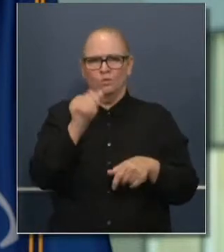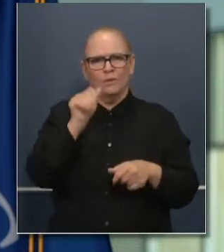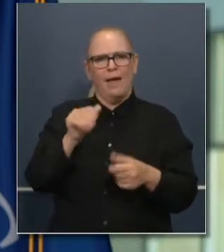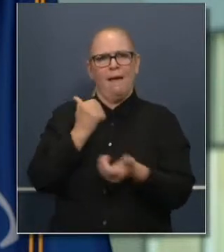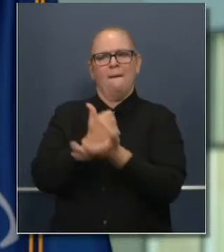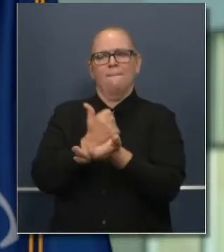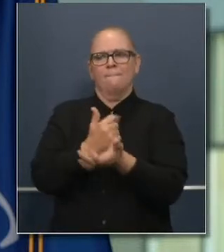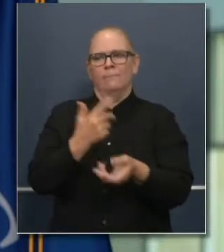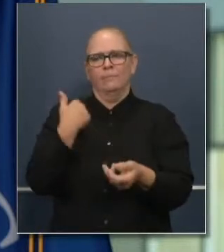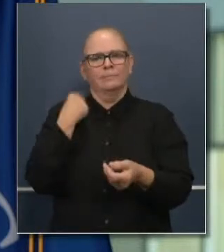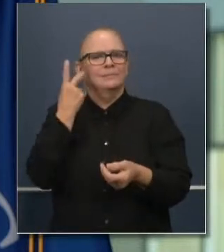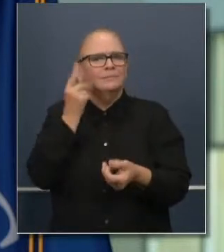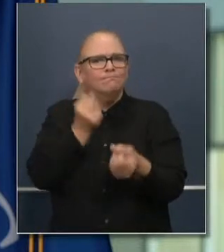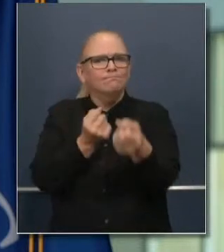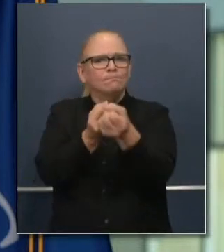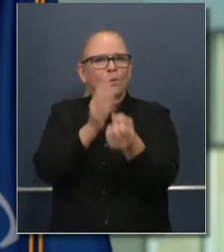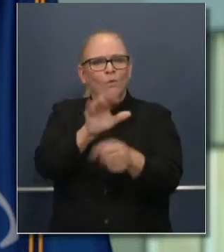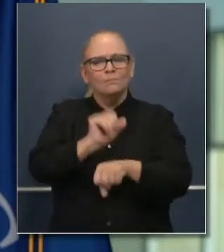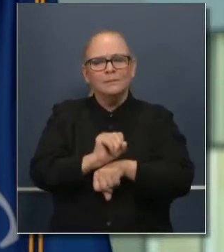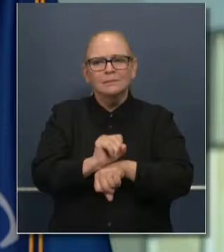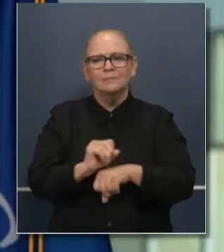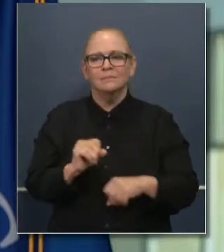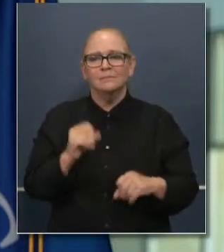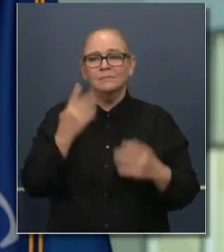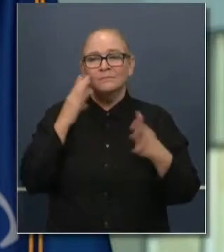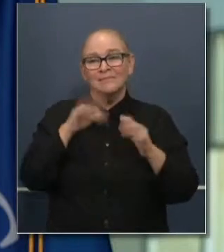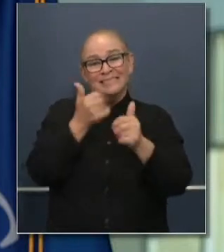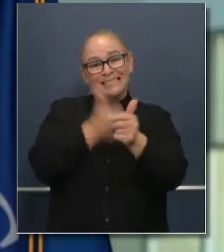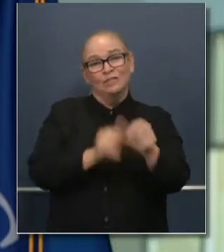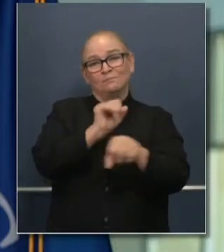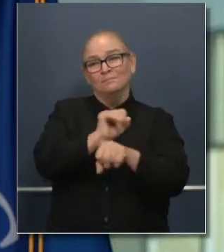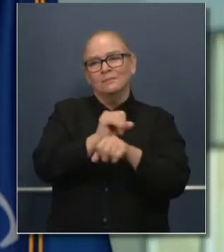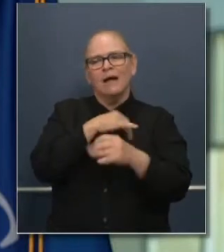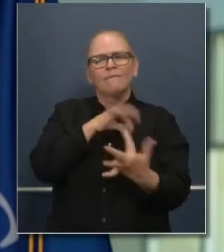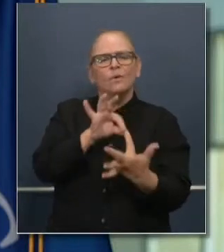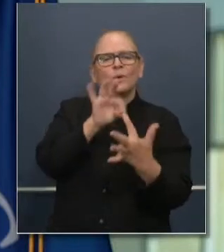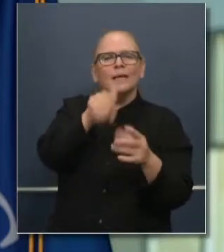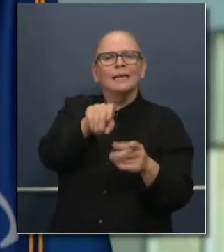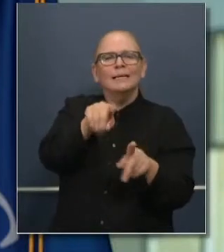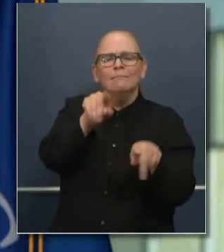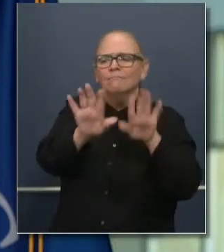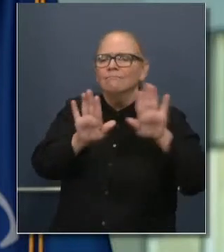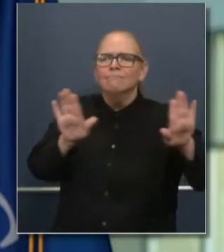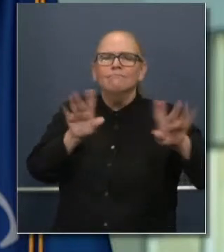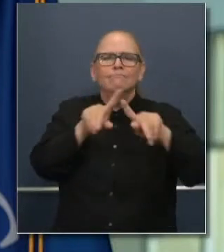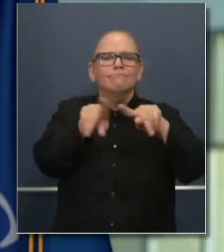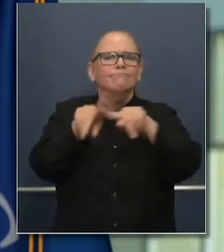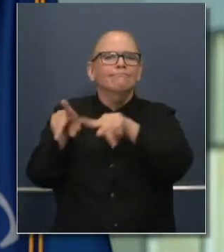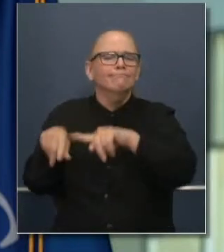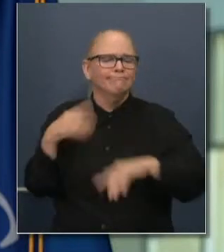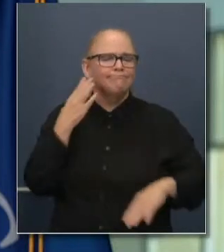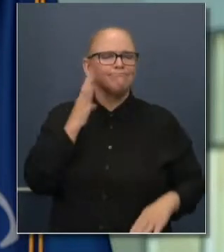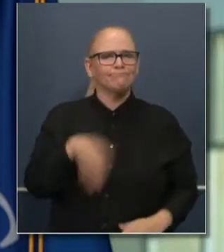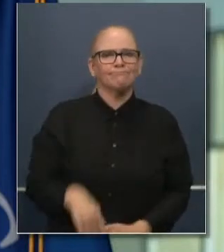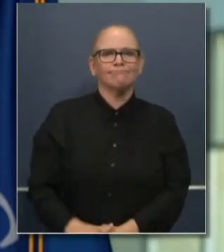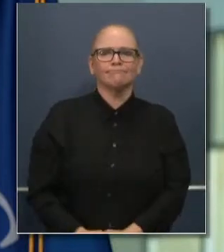what we can do to address your unique, because every business is unique circumstance. Jeremy White,